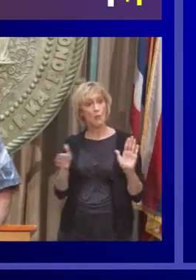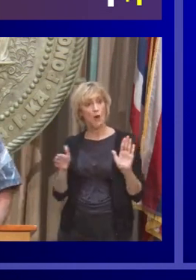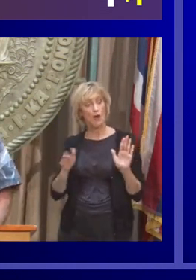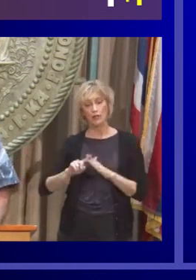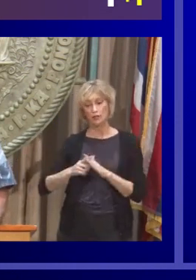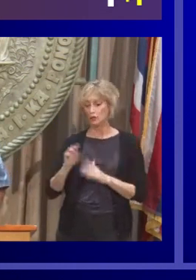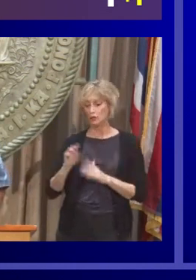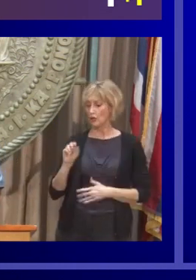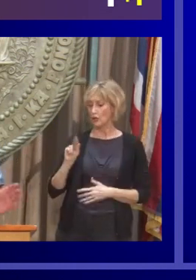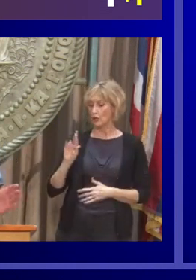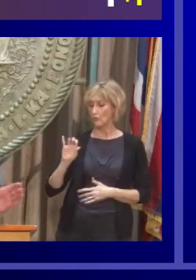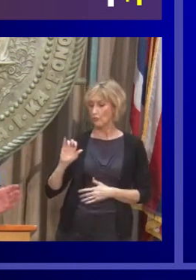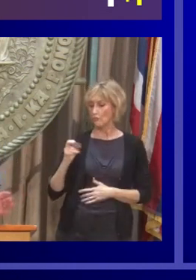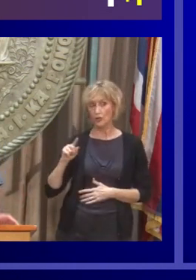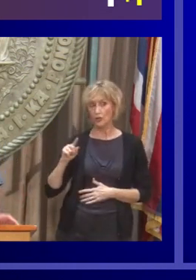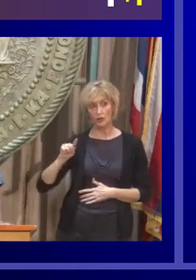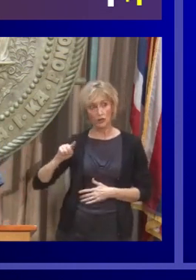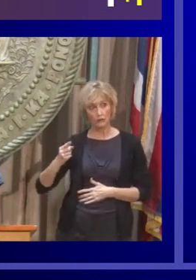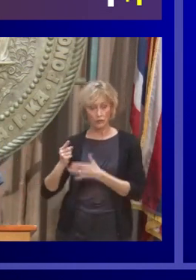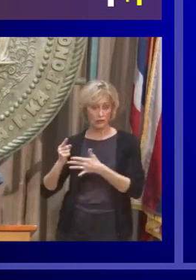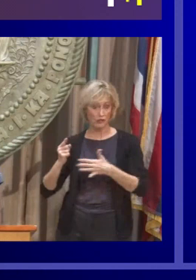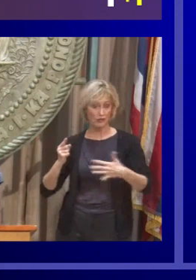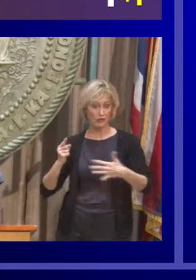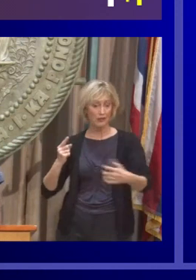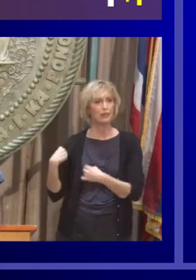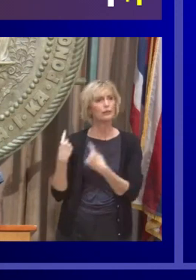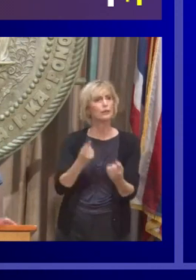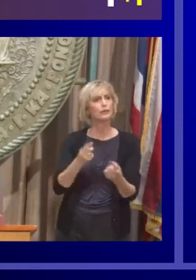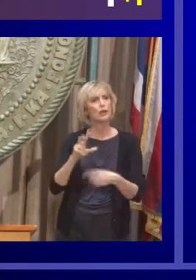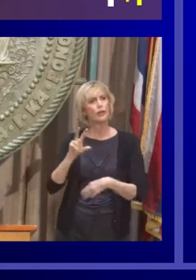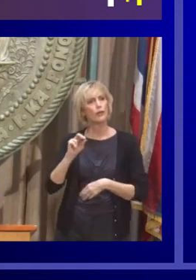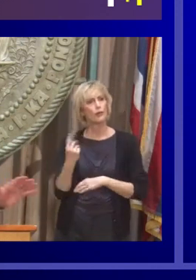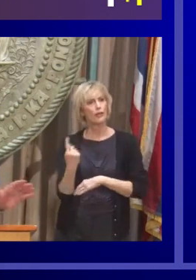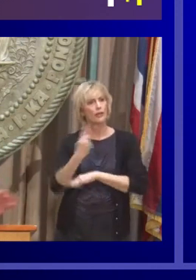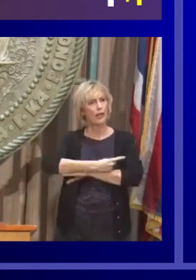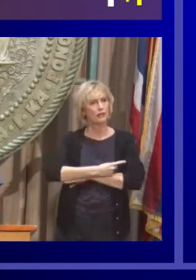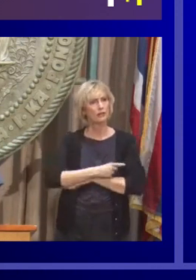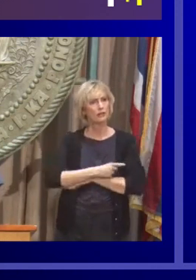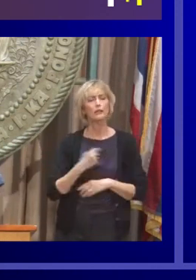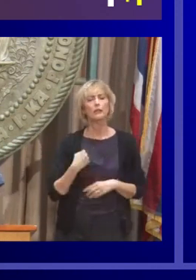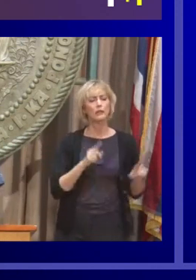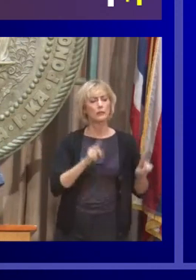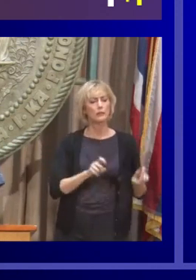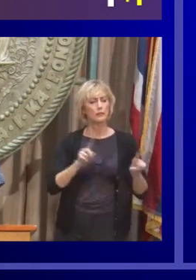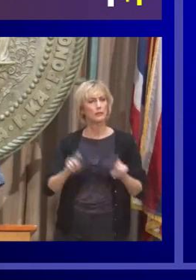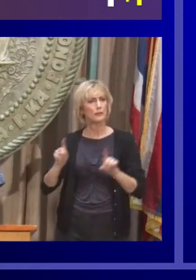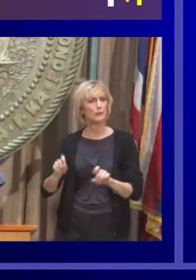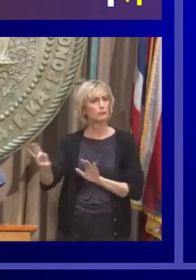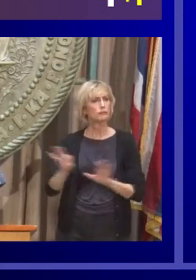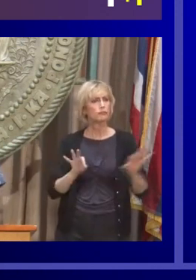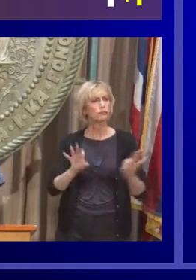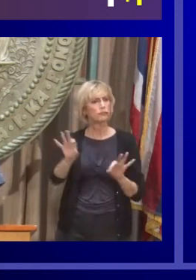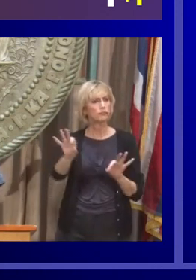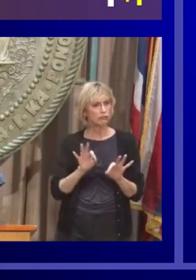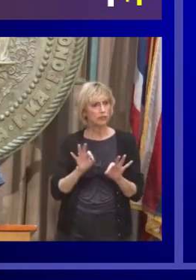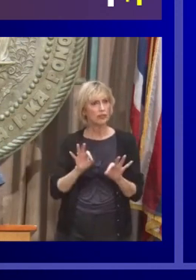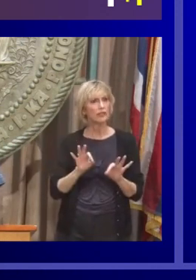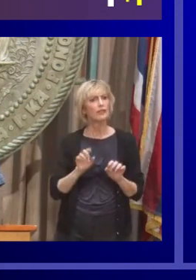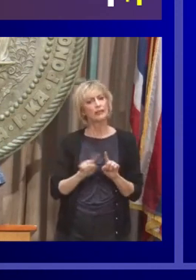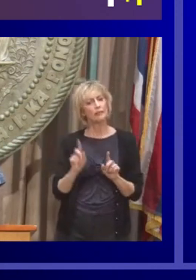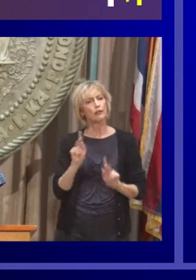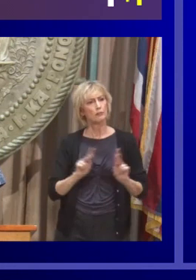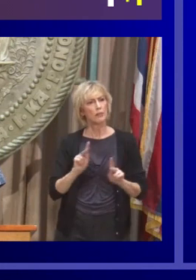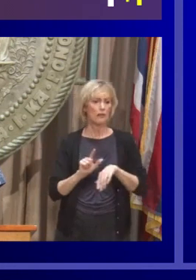March 1st and has continued for the last 30 days. We survey randomly individuals across the state, including